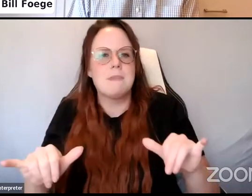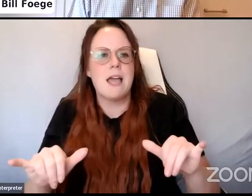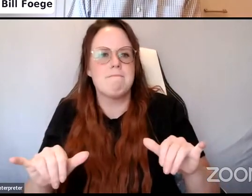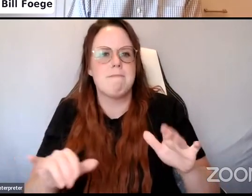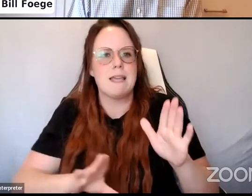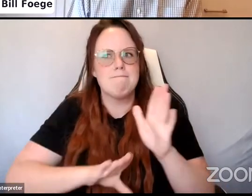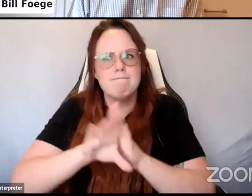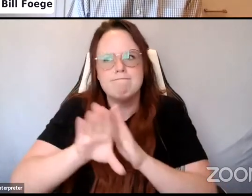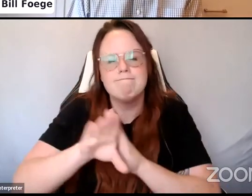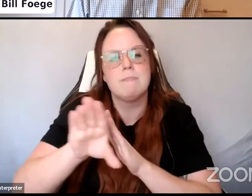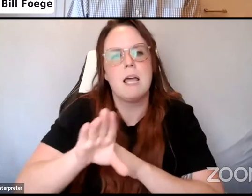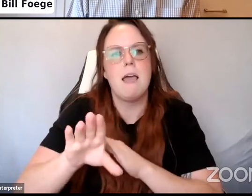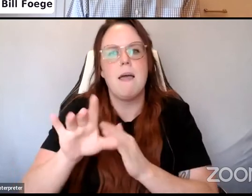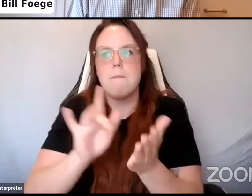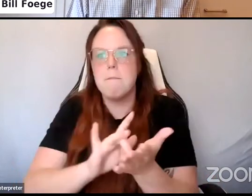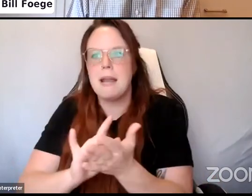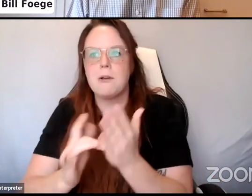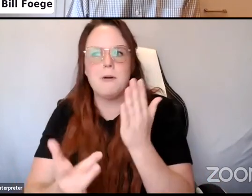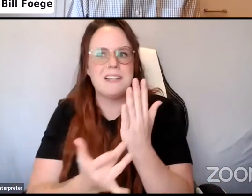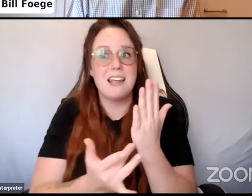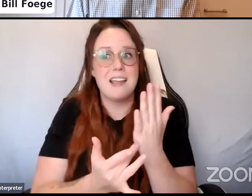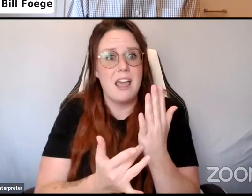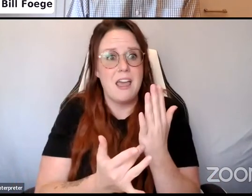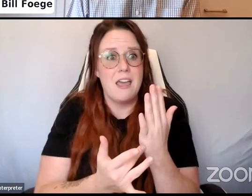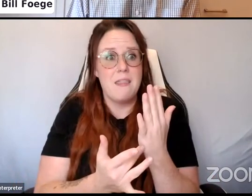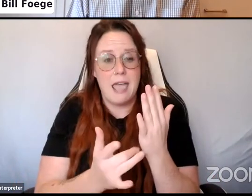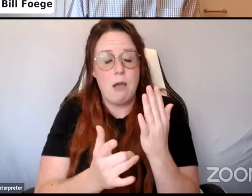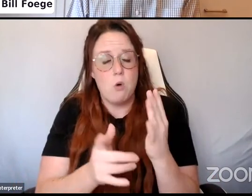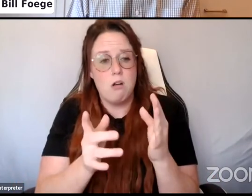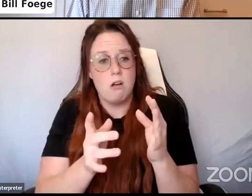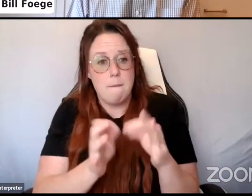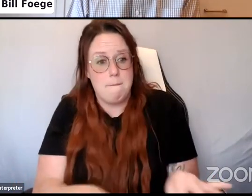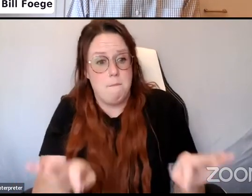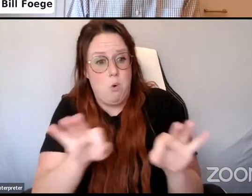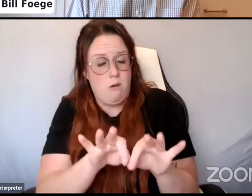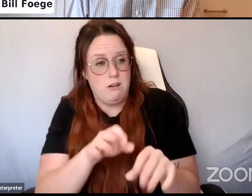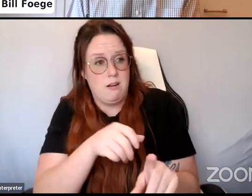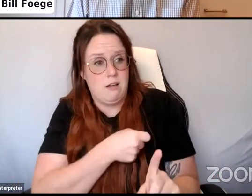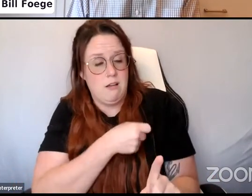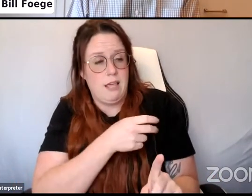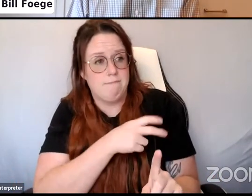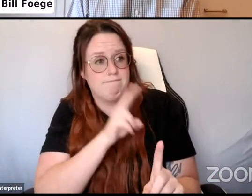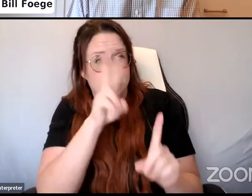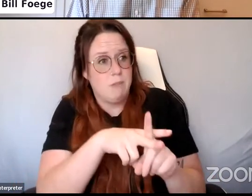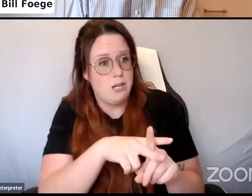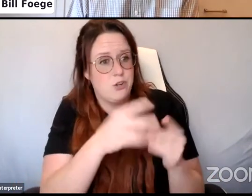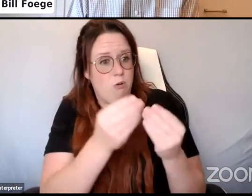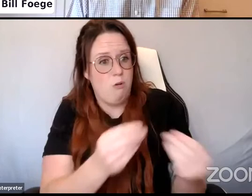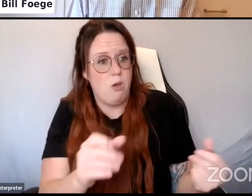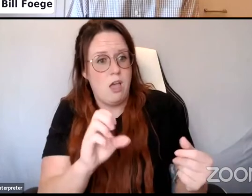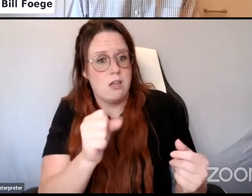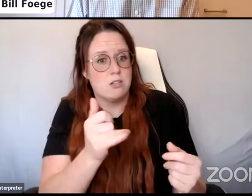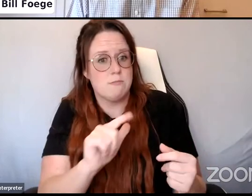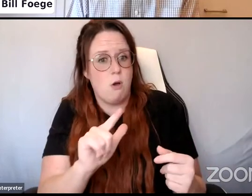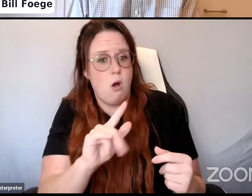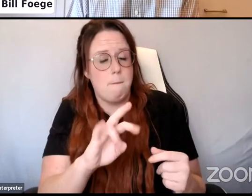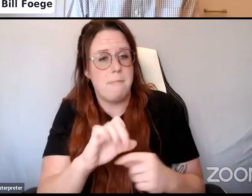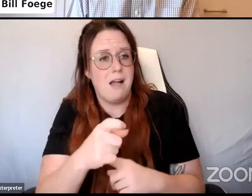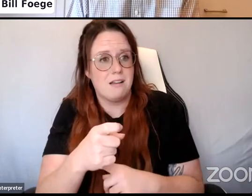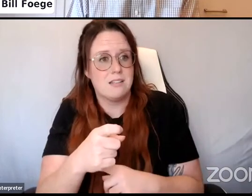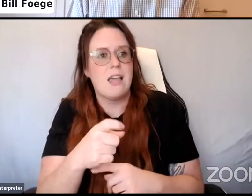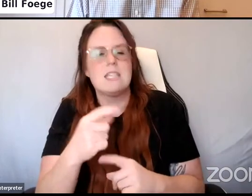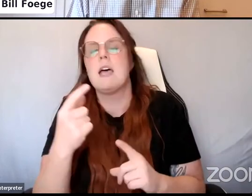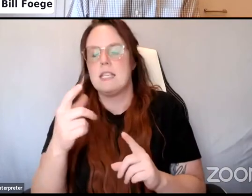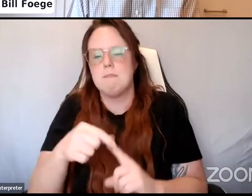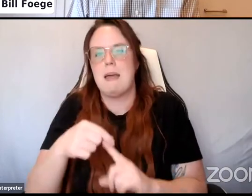were in fact key to eradicating smallpox especially a simple little tool called the bifurcated